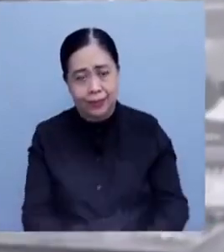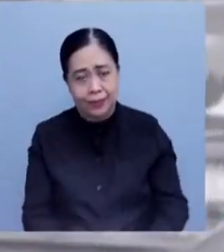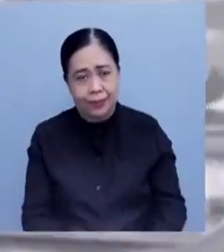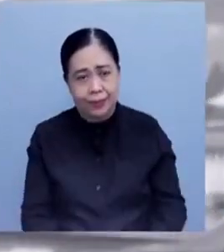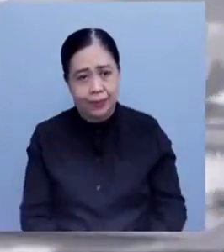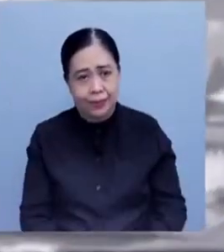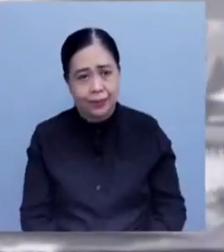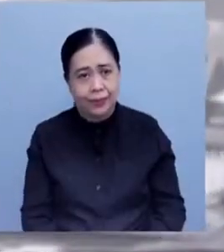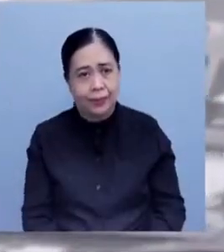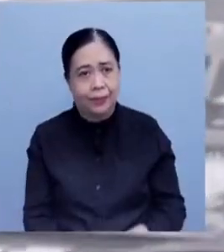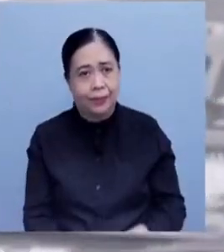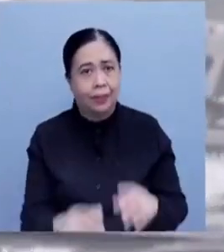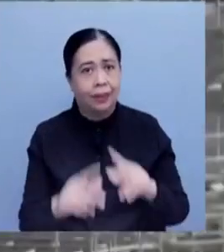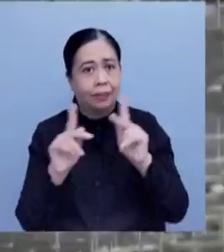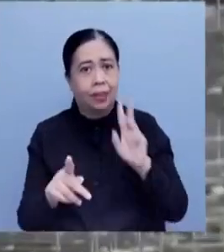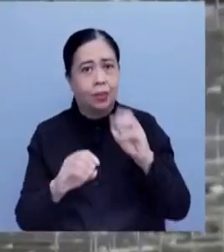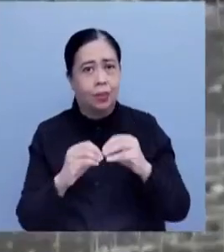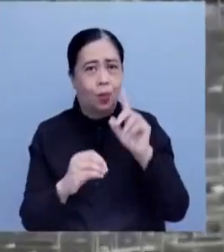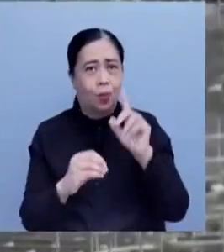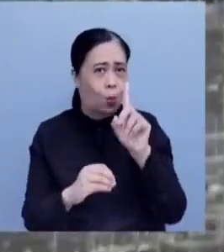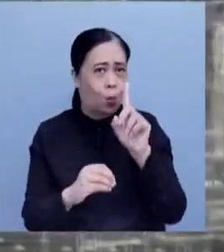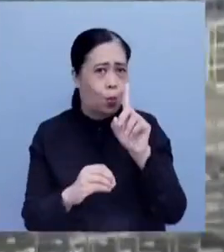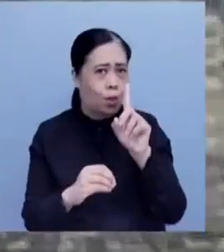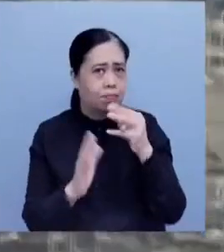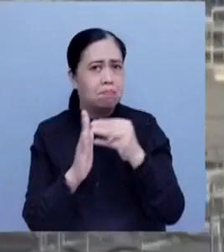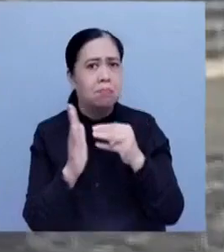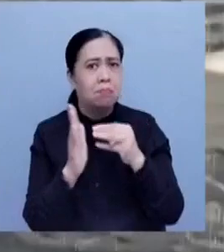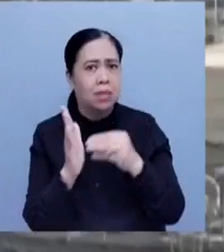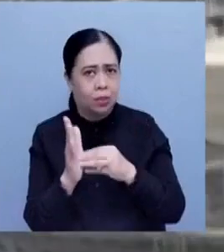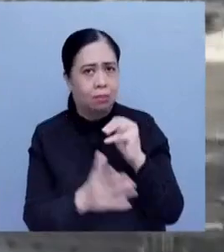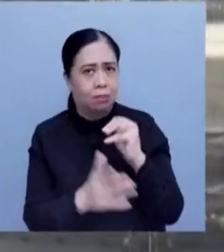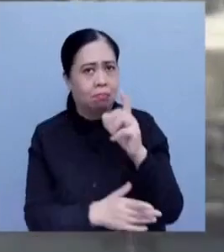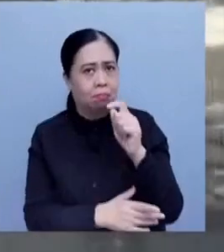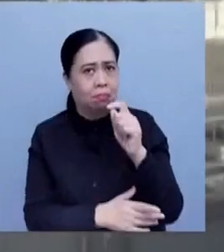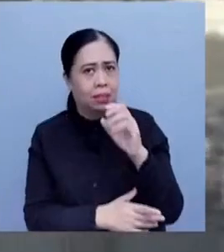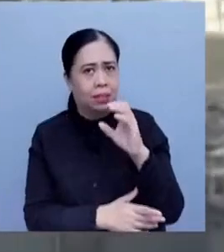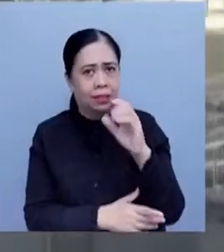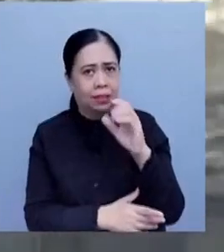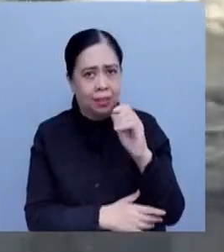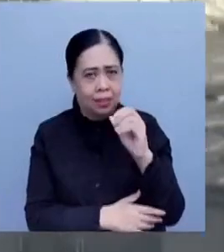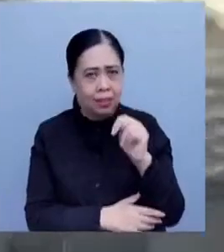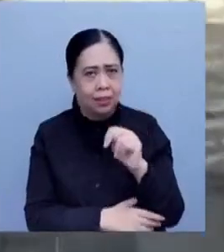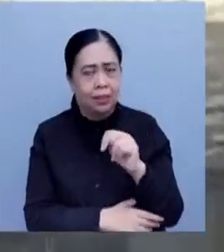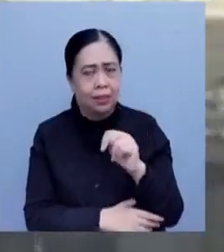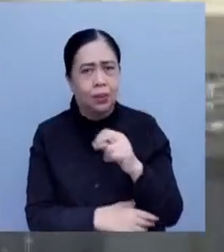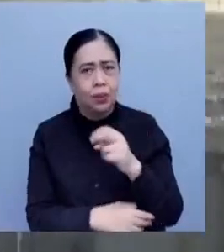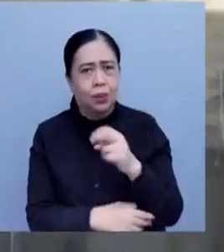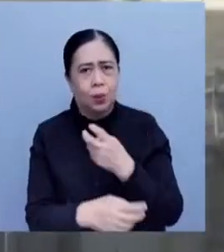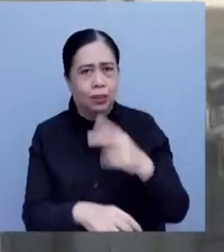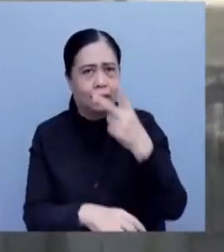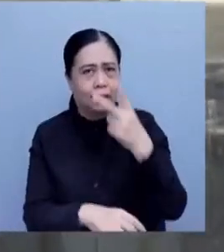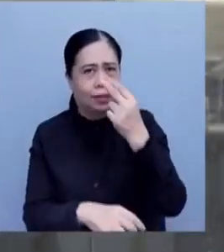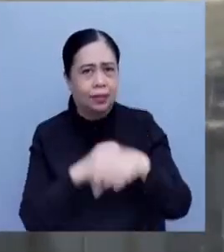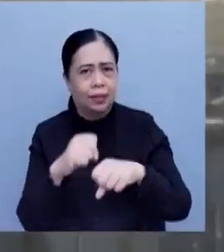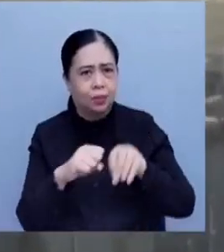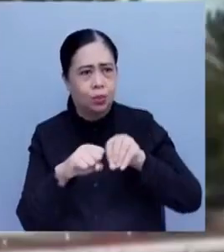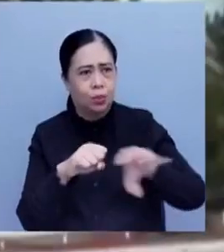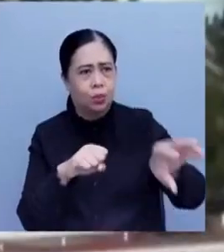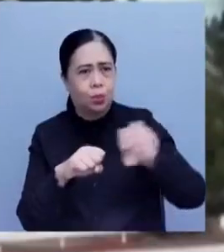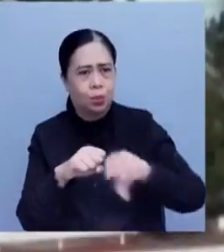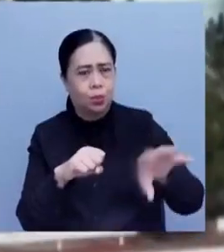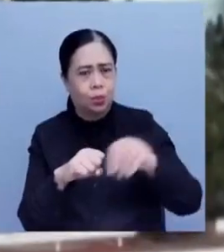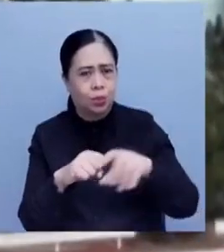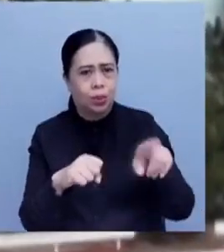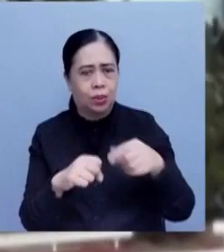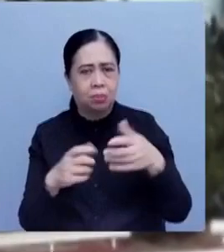release over 1 million metric tons of radioactive wastewater over a period of 30 years after Japan got the green light